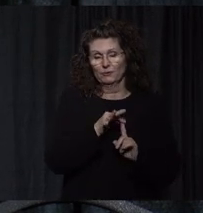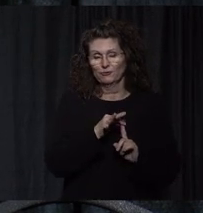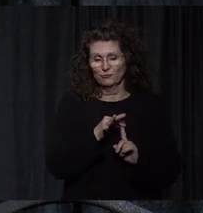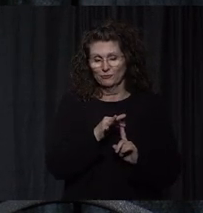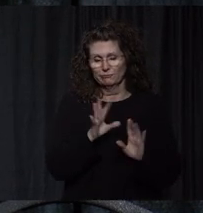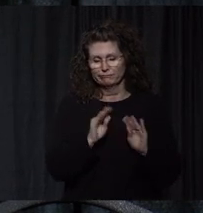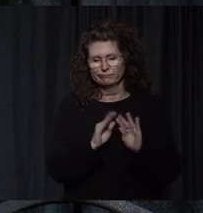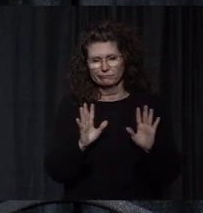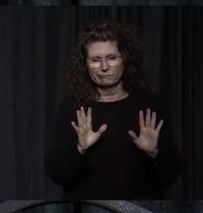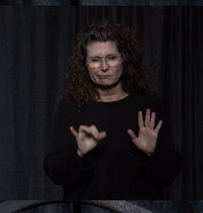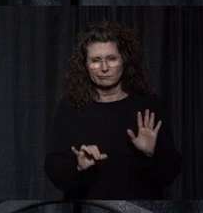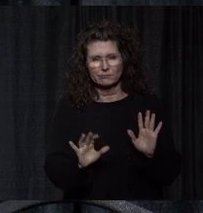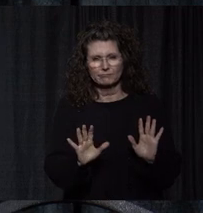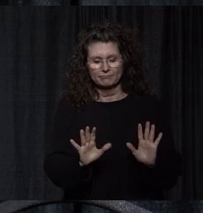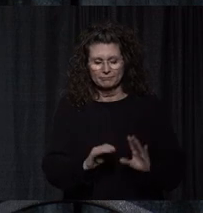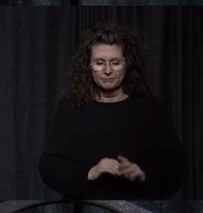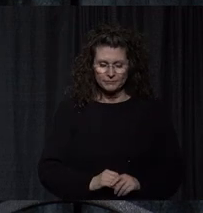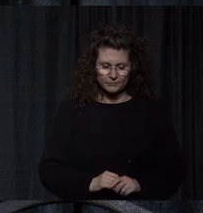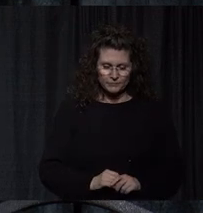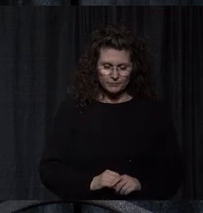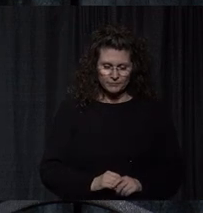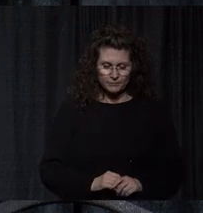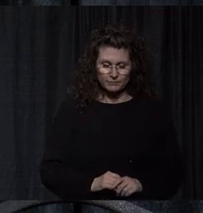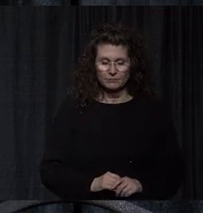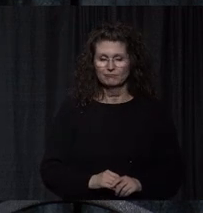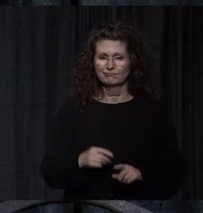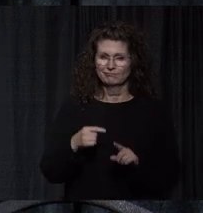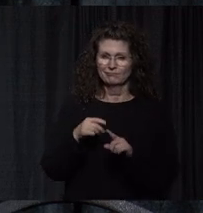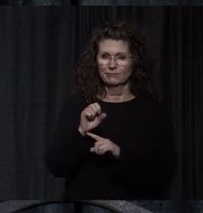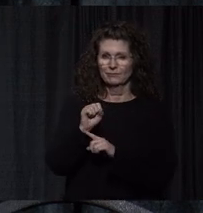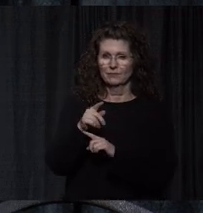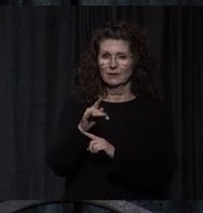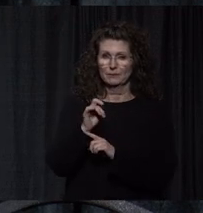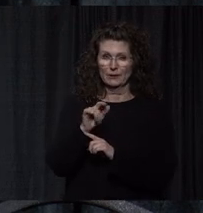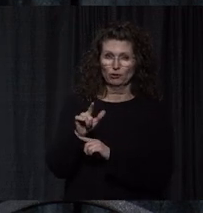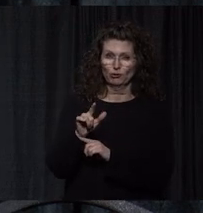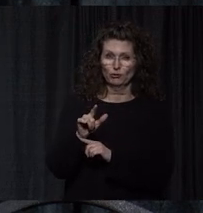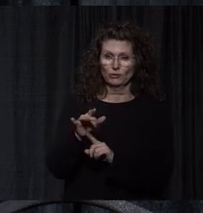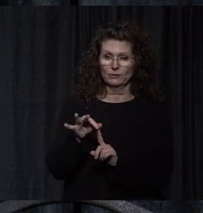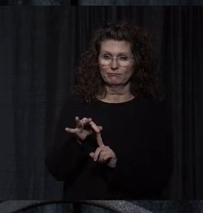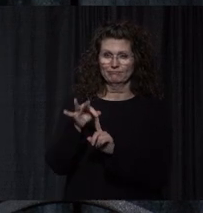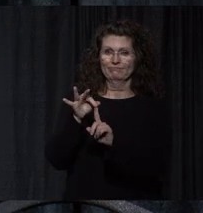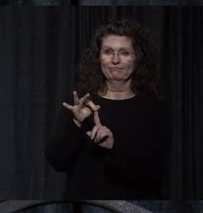want to be clear about that. The specialness thing is a problem.